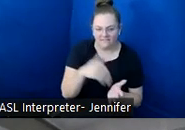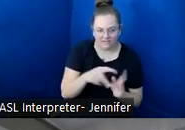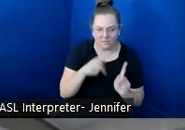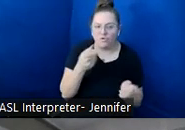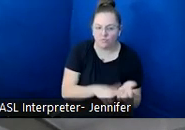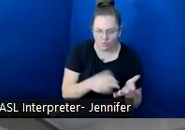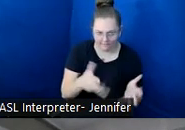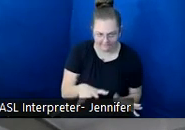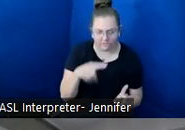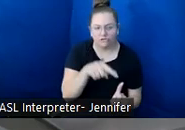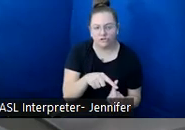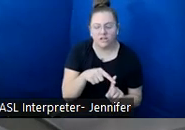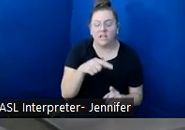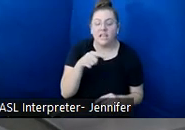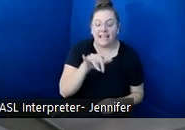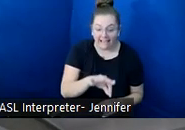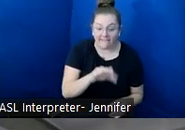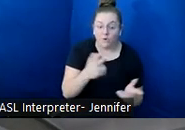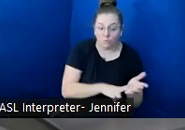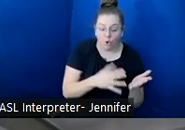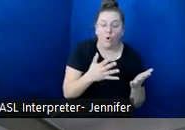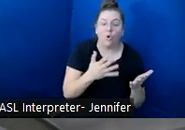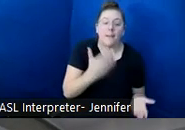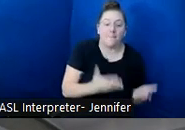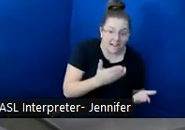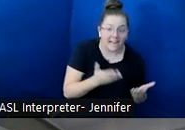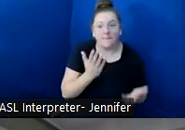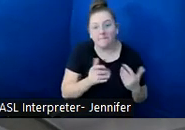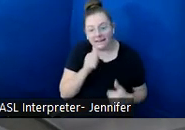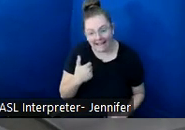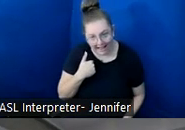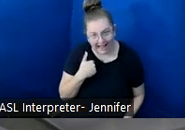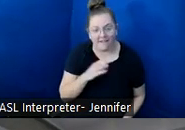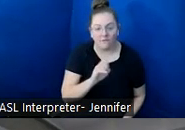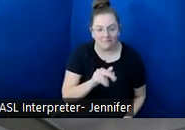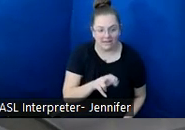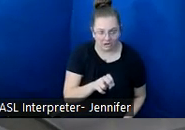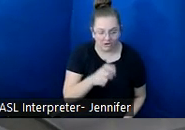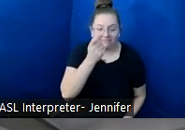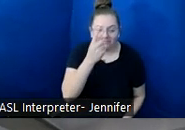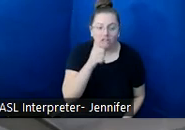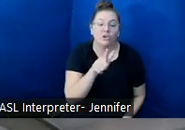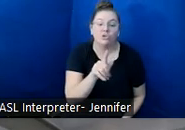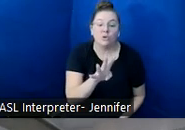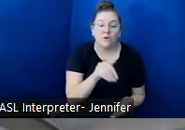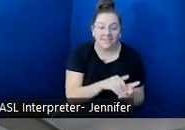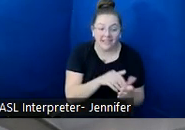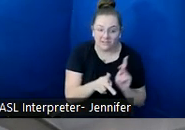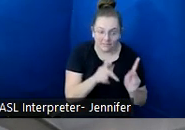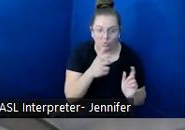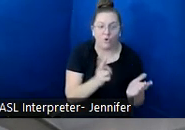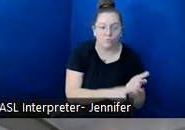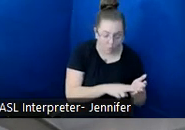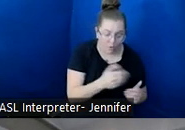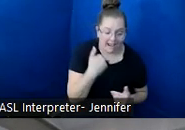people enrolled in this program may or may not have Medicare. There are 24,000 people who are enrolled in Medicare and have chosen to enroll in